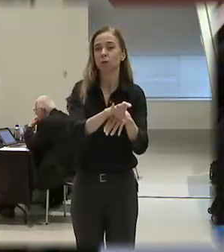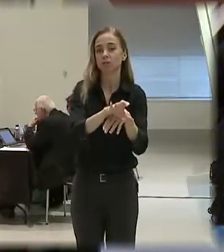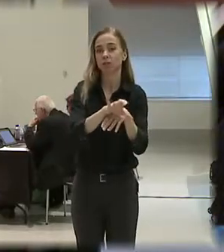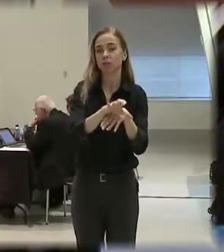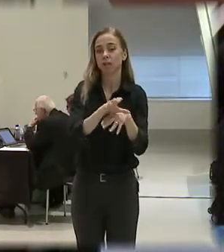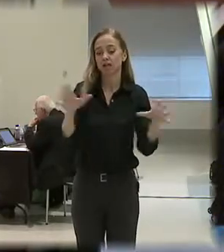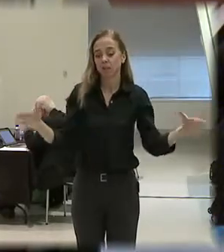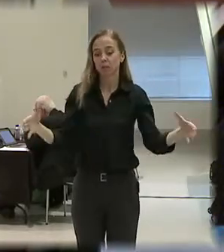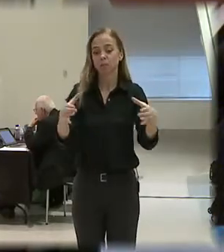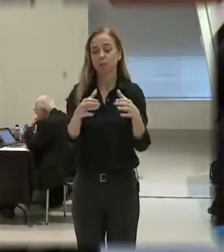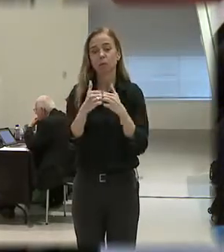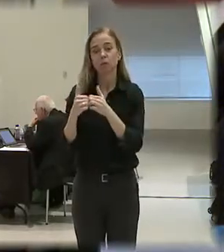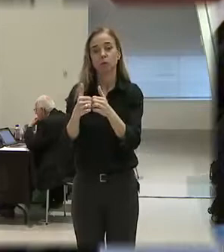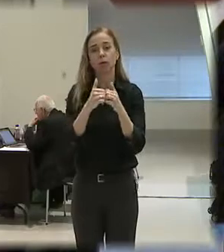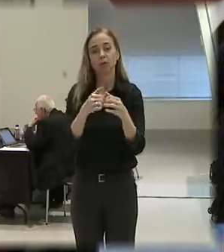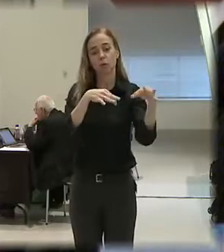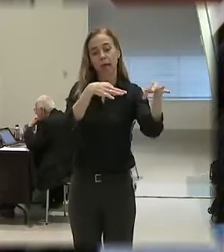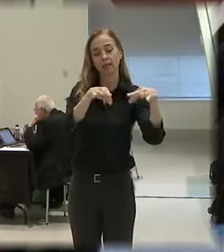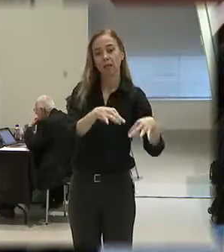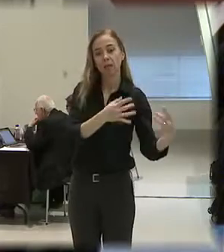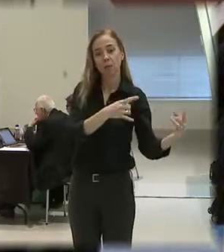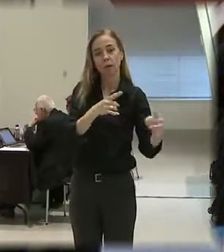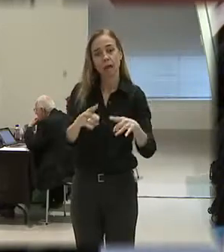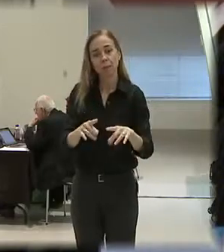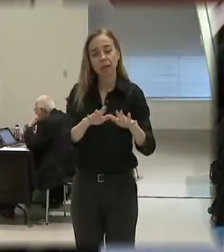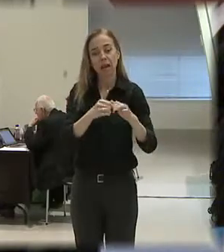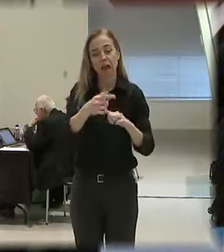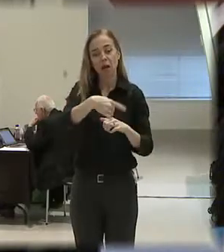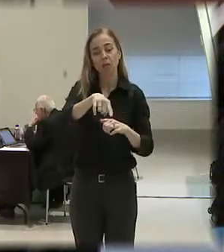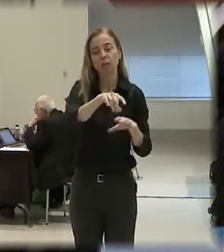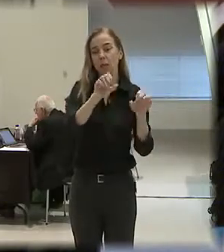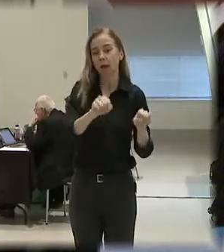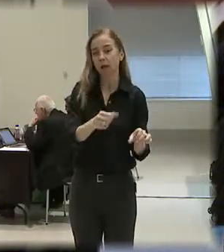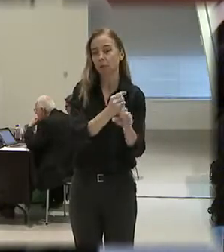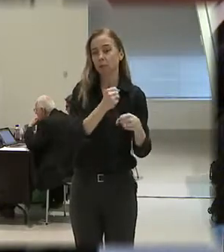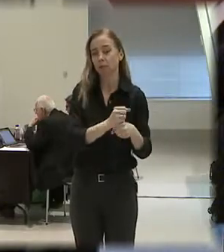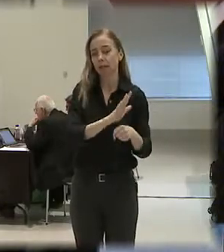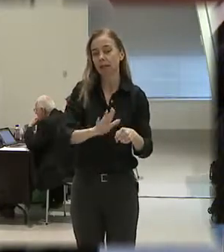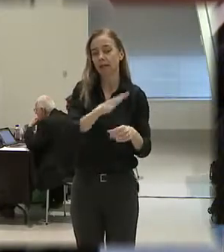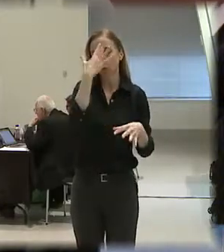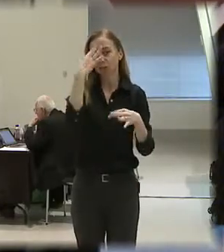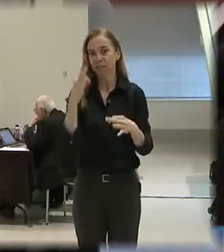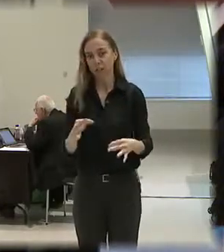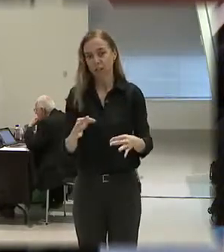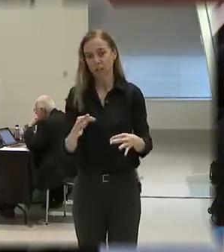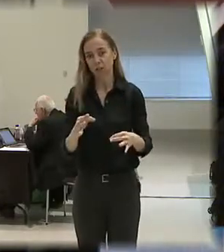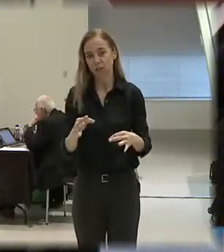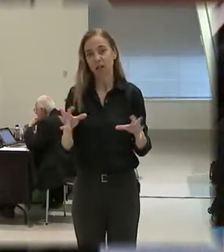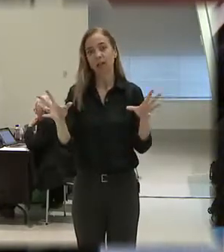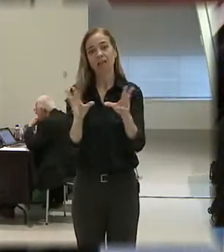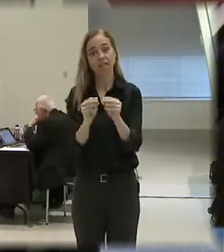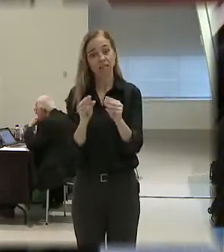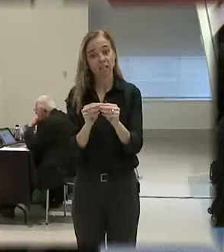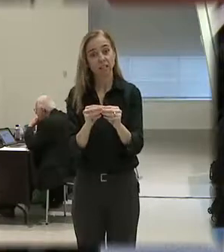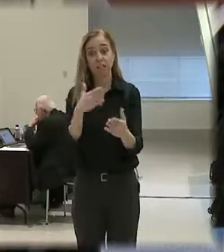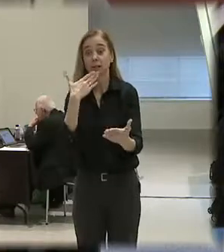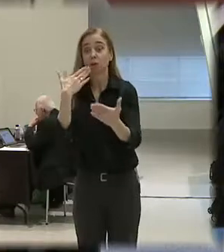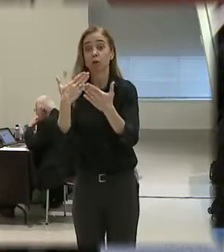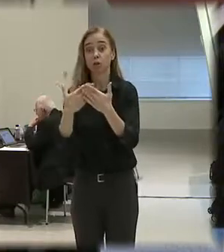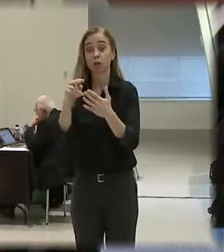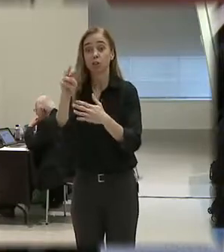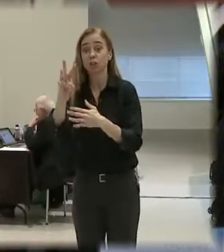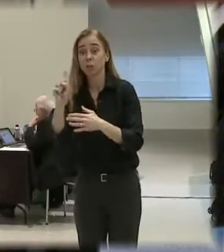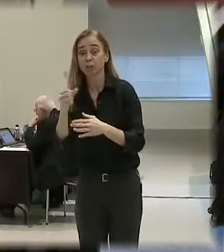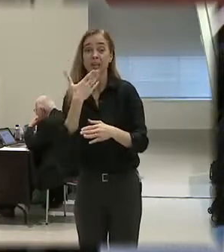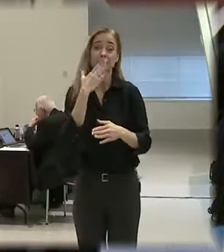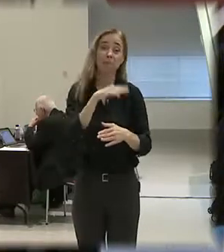her fellow officers what happened, how he or she was able to make those decisions. The sessions included good news and bad